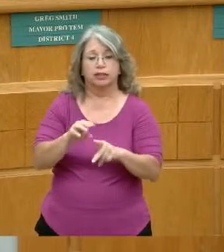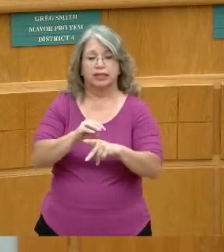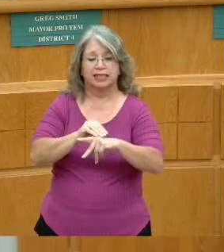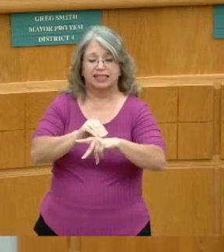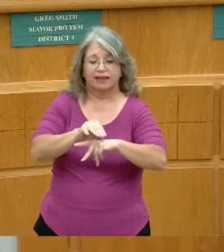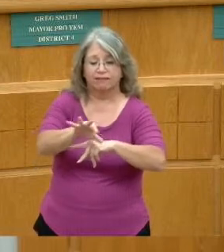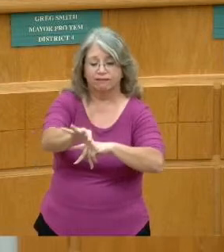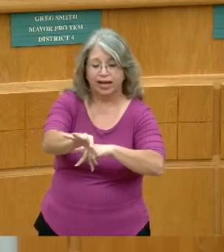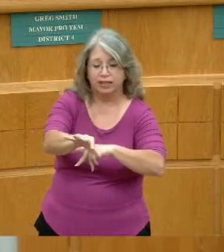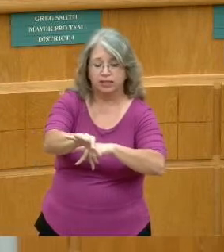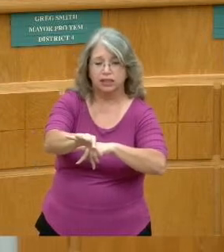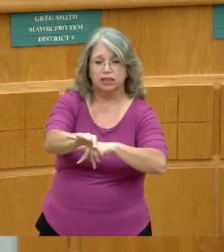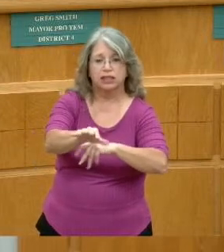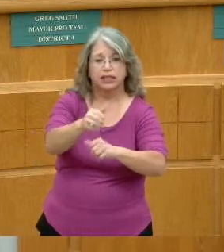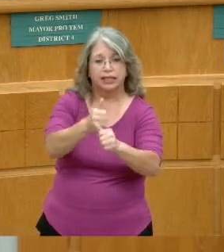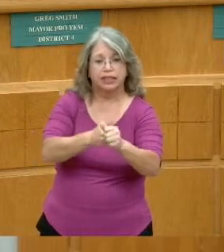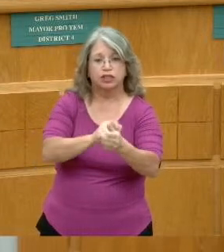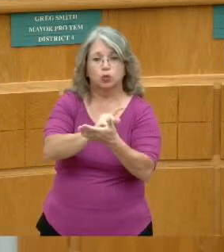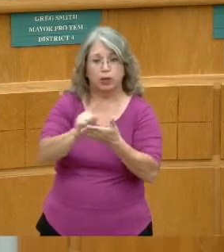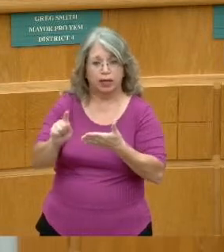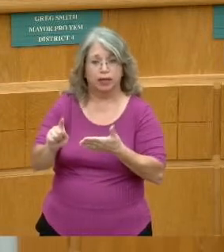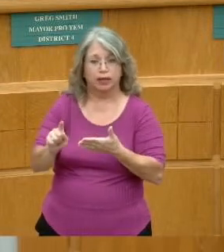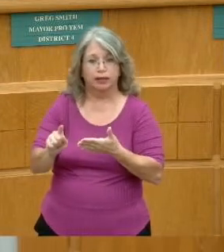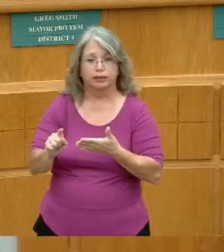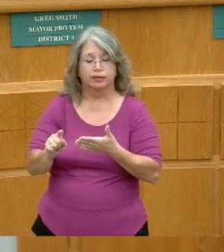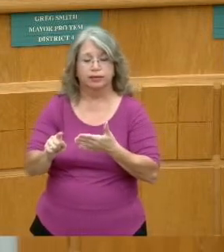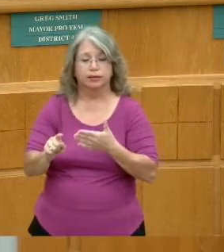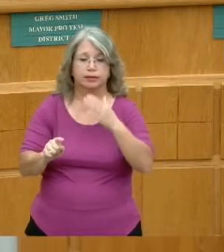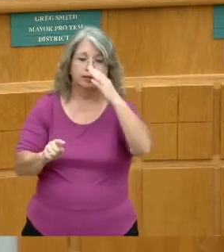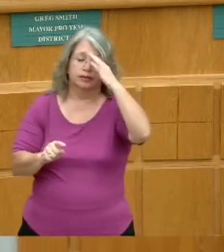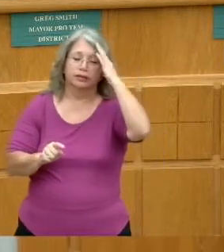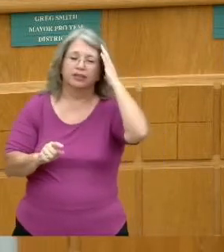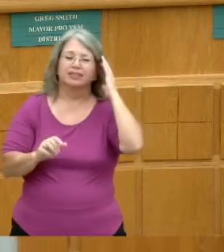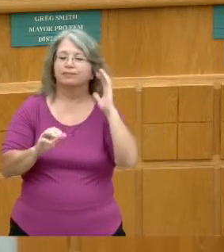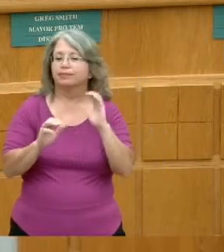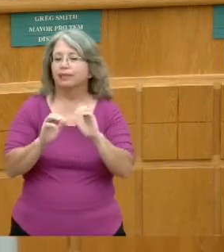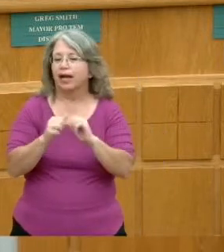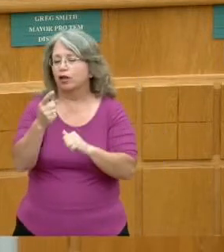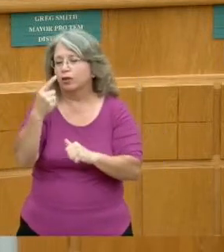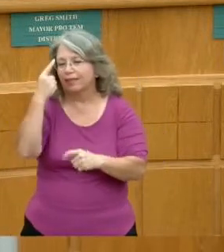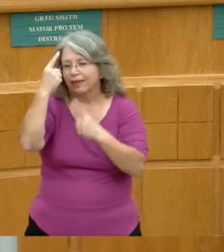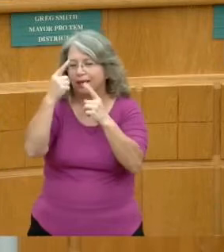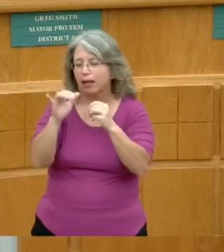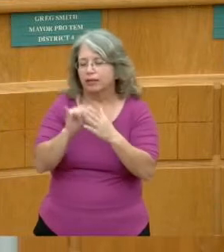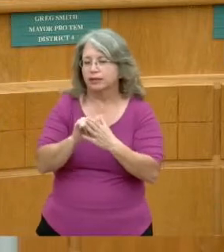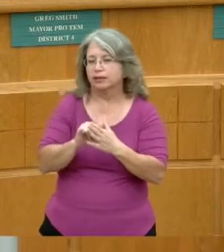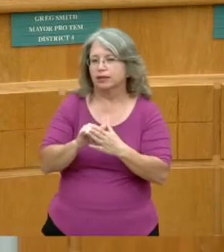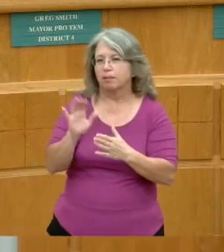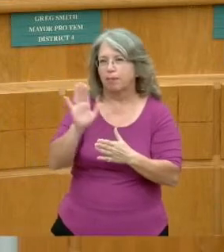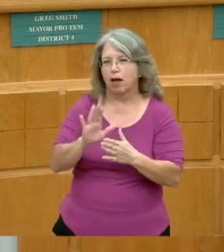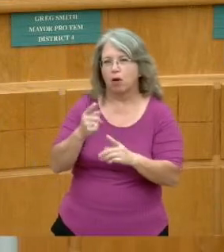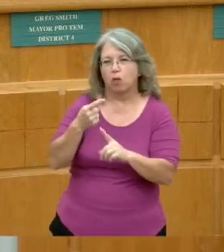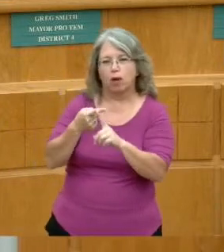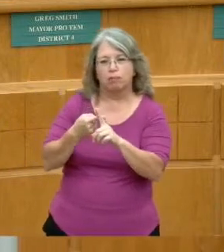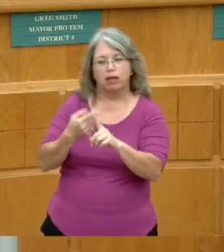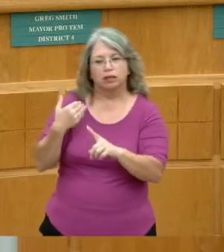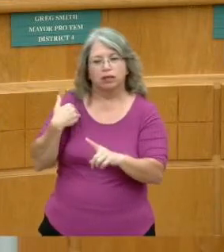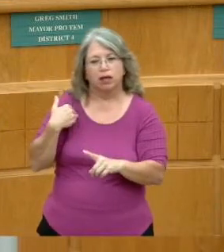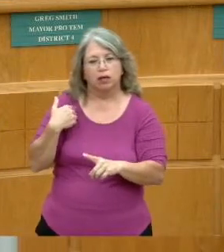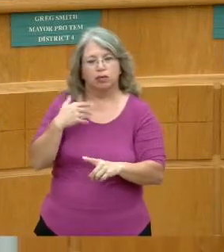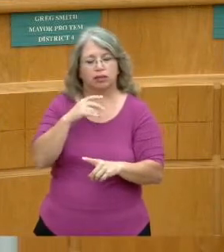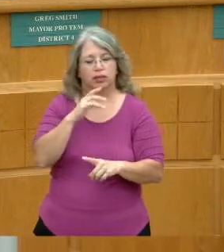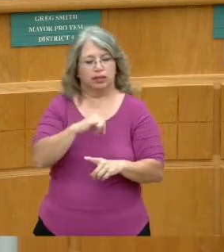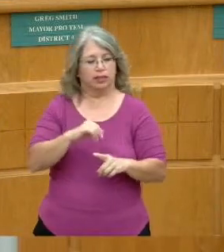5. And a way to think about this, maybe a month ago or a month and a half ago, this value was 0.5 in the middle